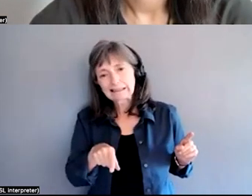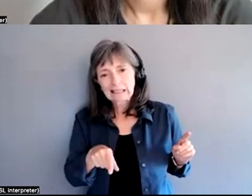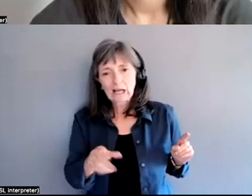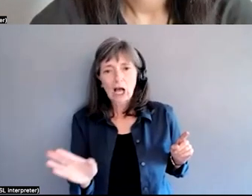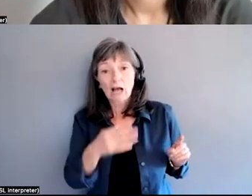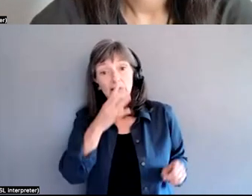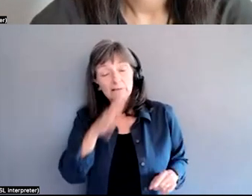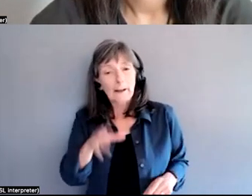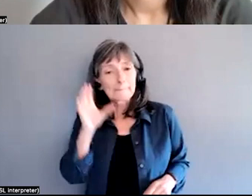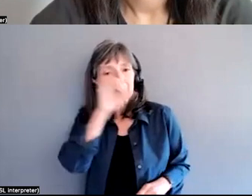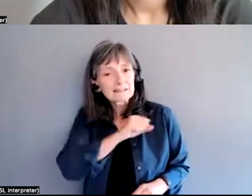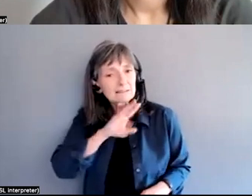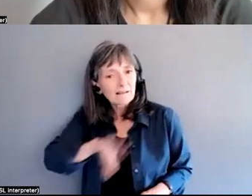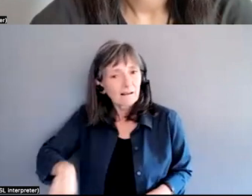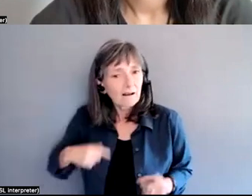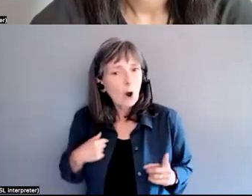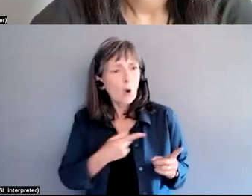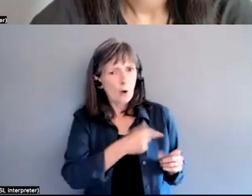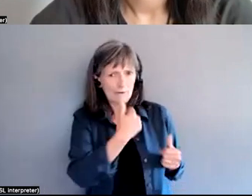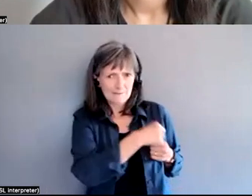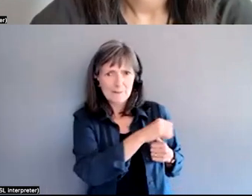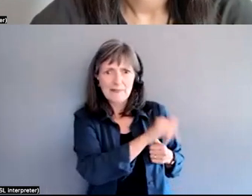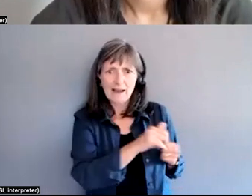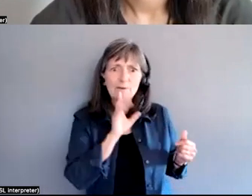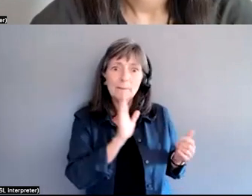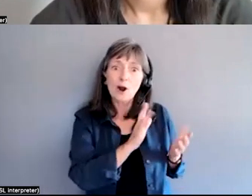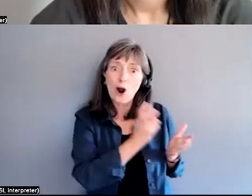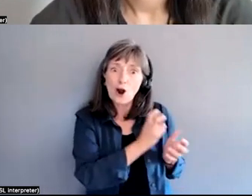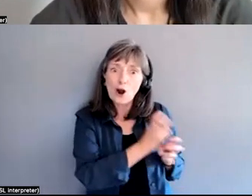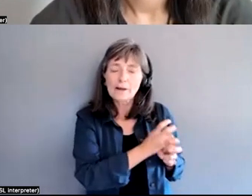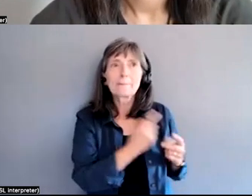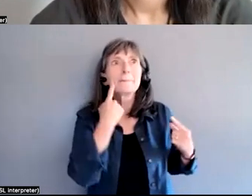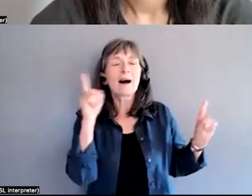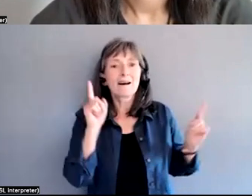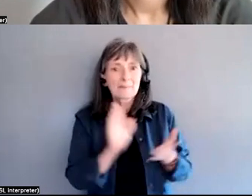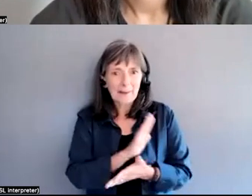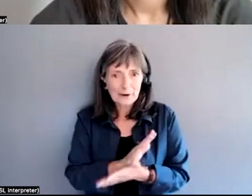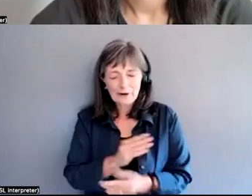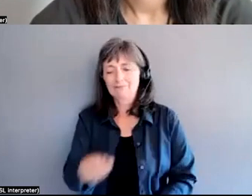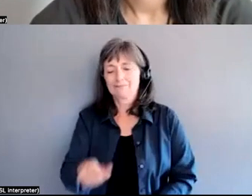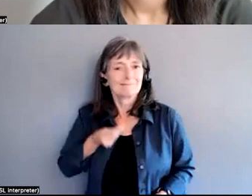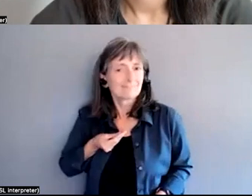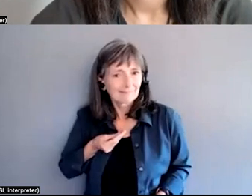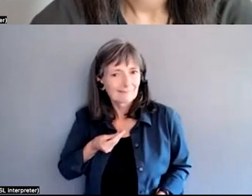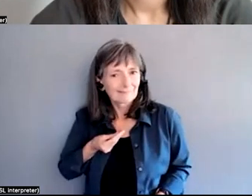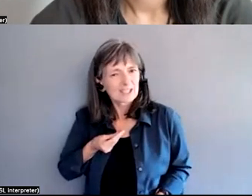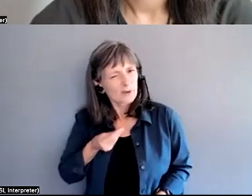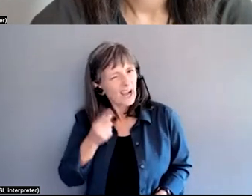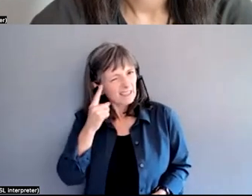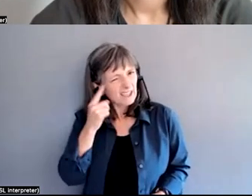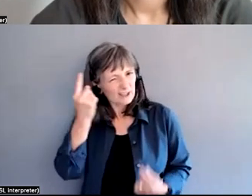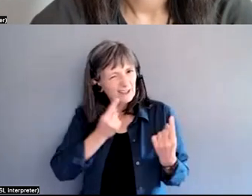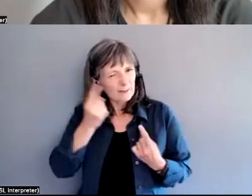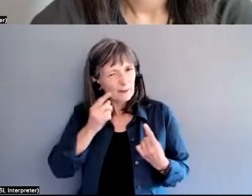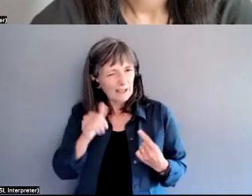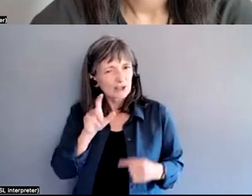bookstore versus being like, oh, yes, that book is finally, you know, in paperback. So I think that's an interesting consideration for publishers who are doing